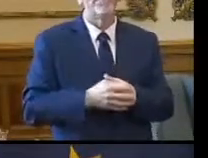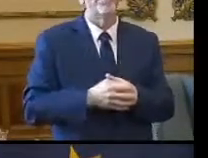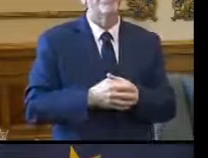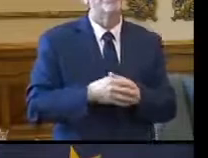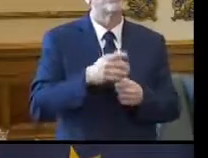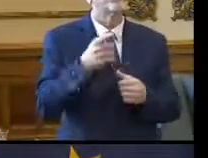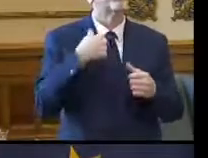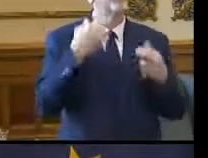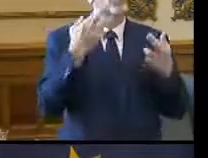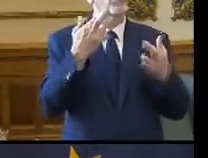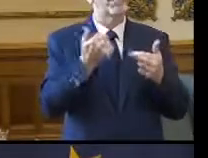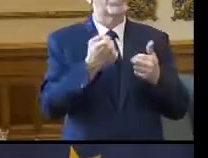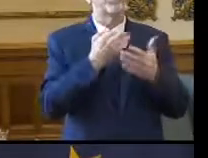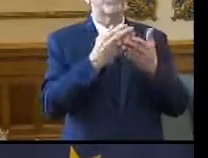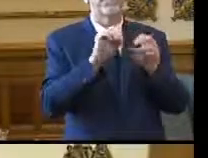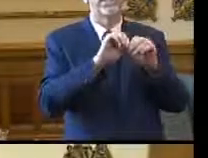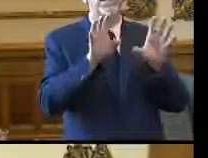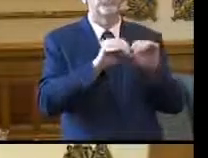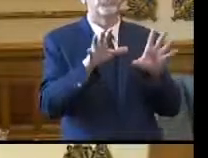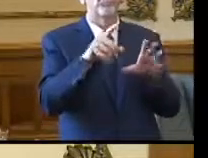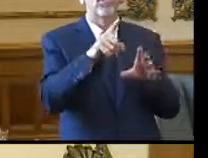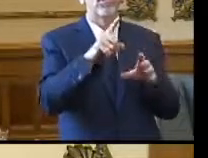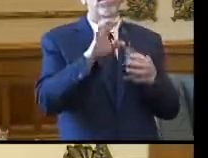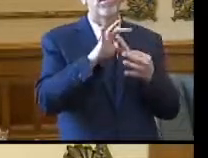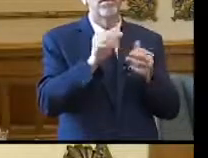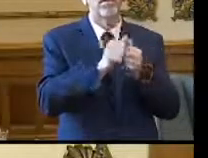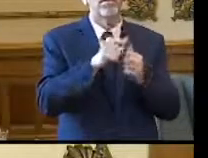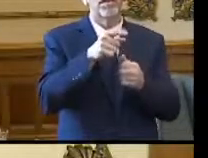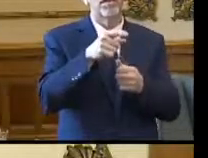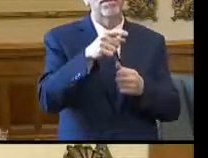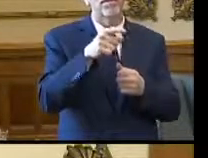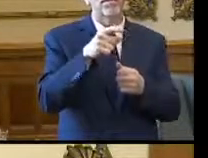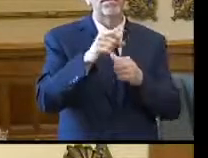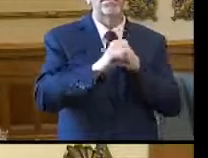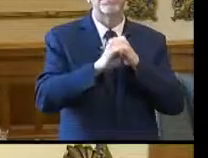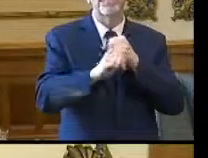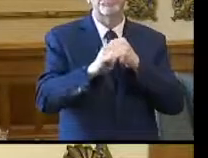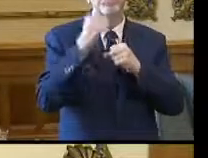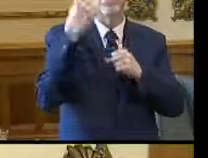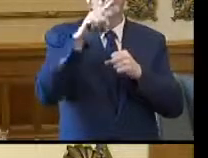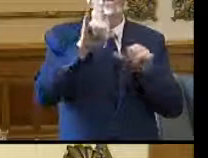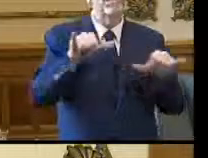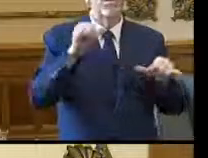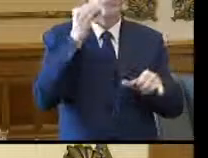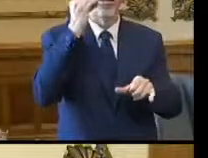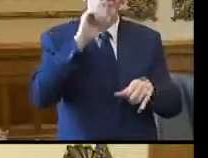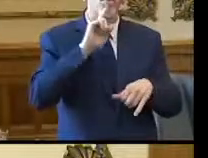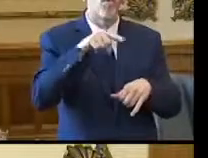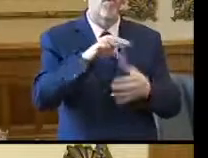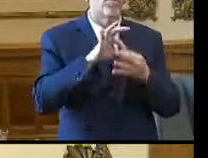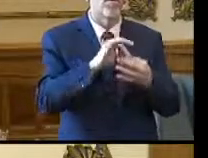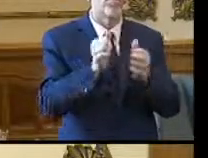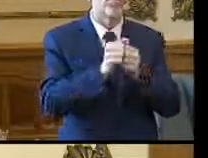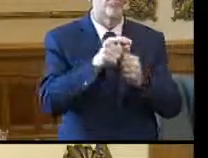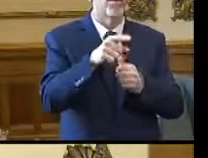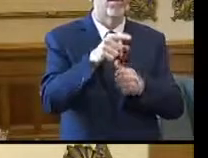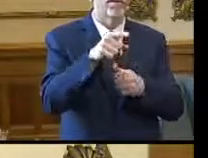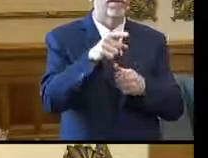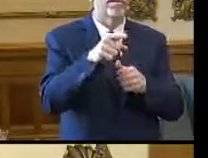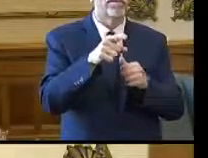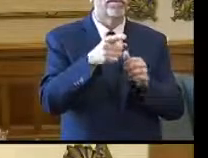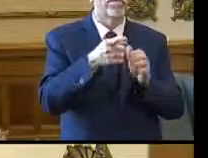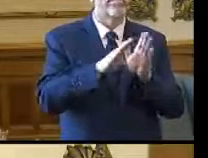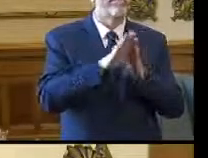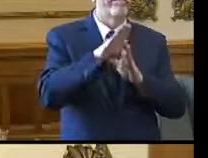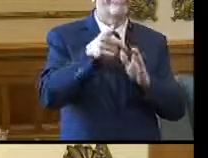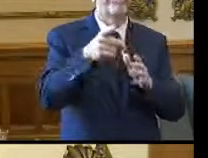steps to try to protect our patients as well as our staff as we move forward. As it relates to sort of